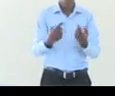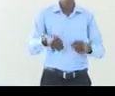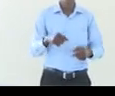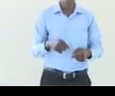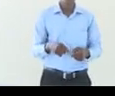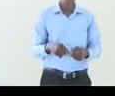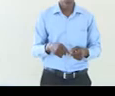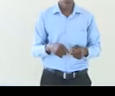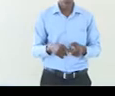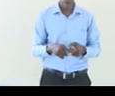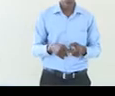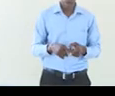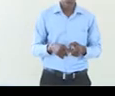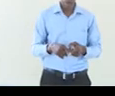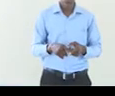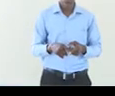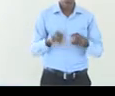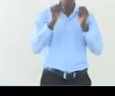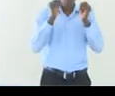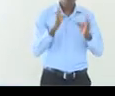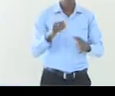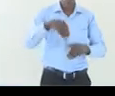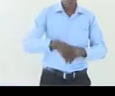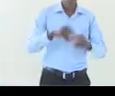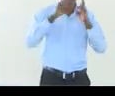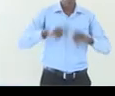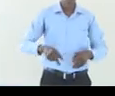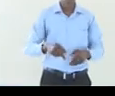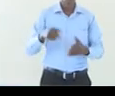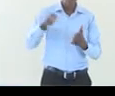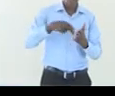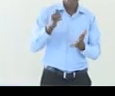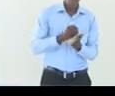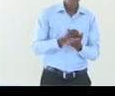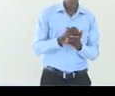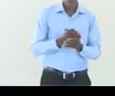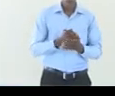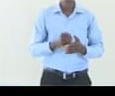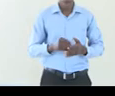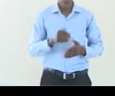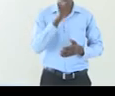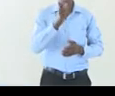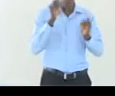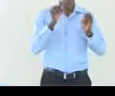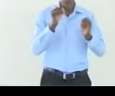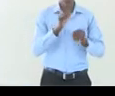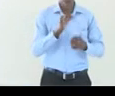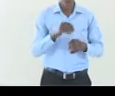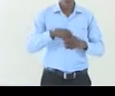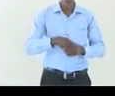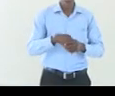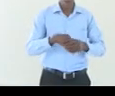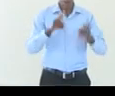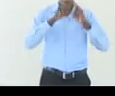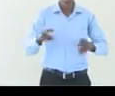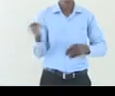come. It's a teacher in the village. I read economics. I read this. I'm a teacher in the village. They are giving me 15,000